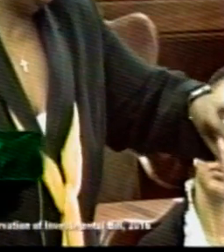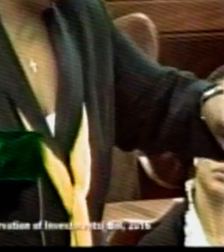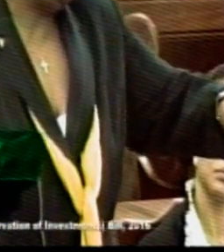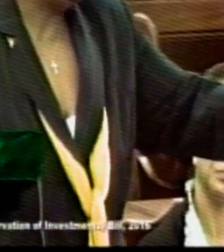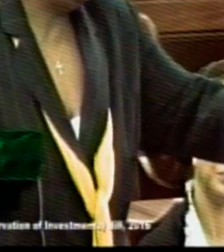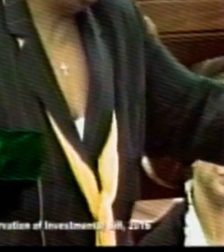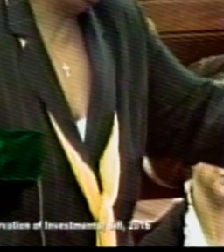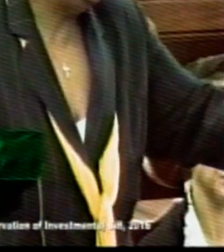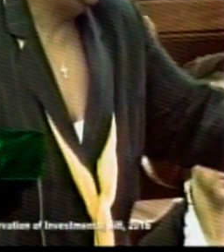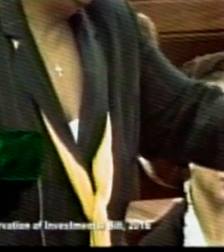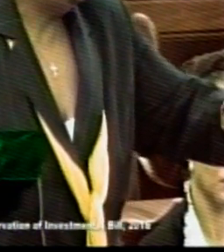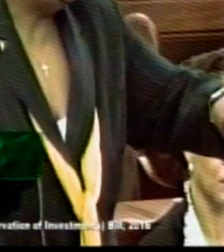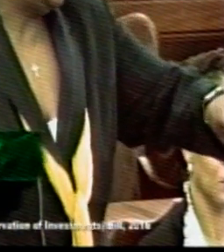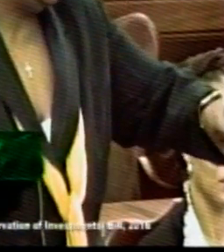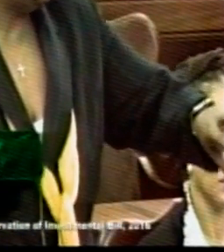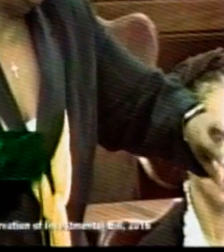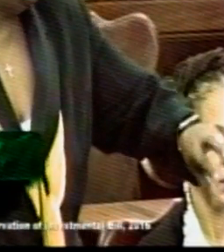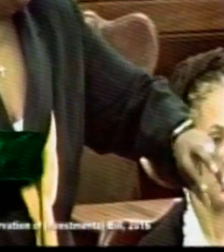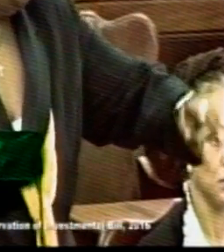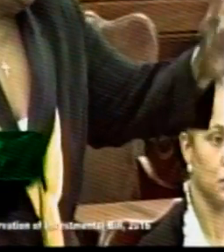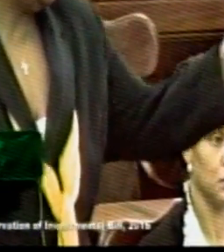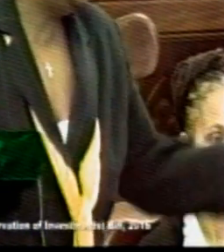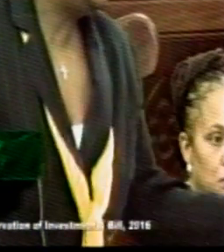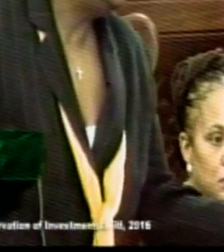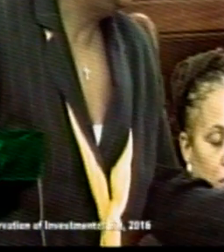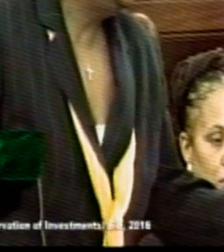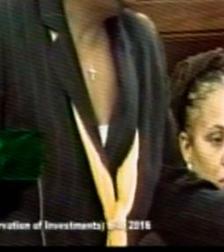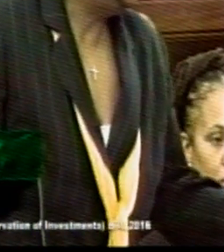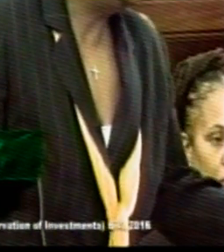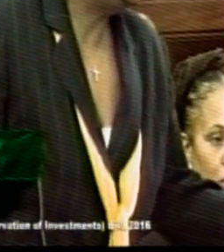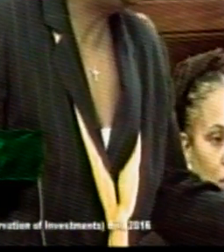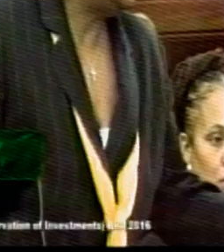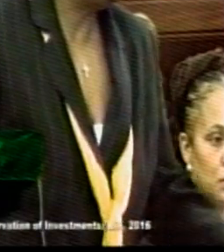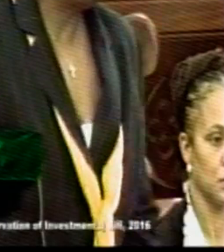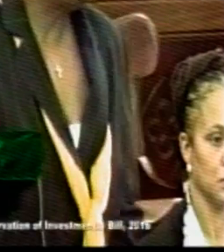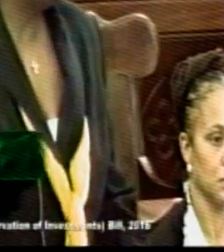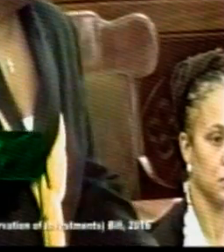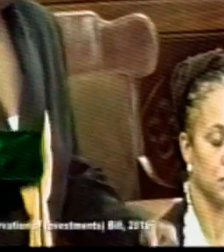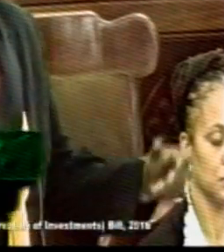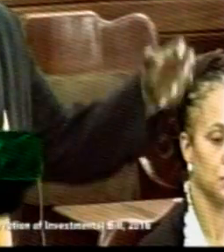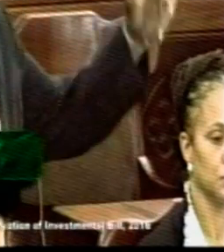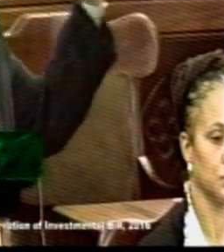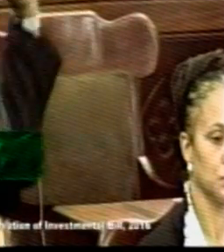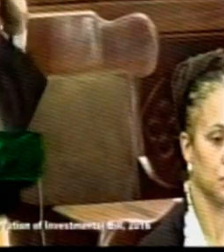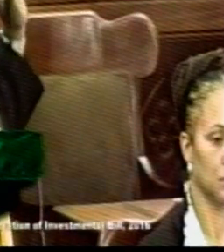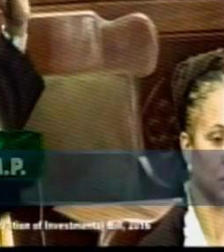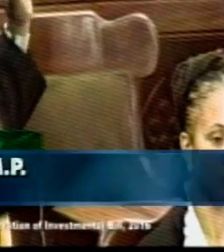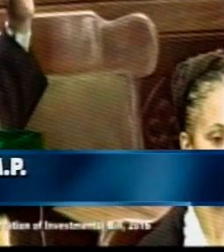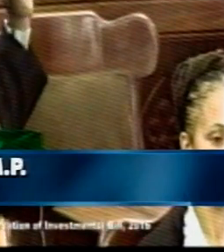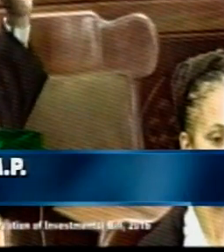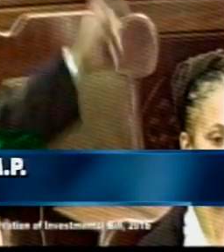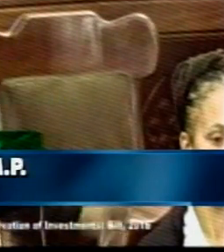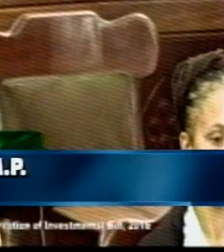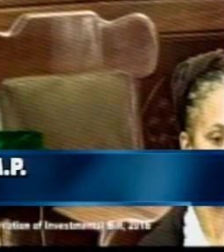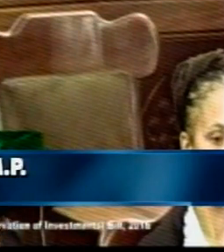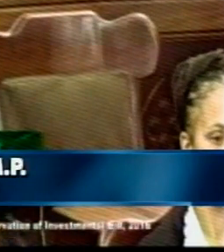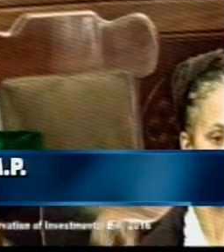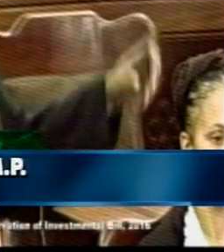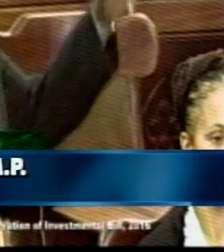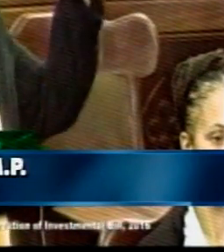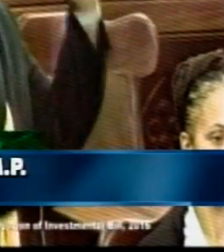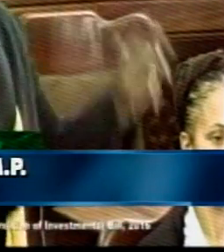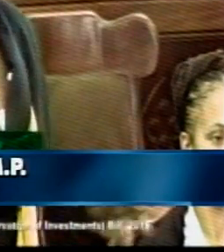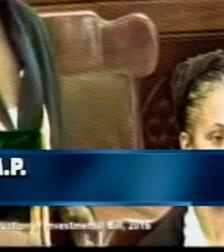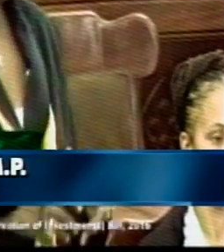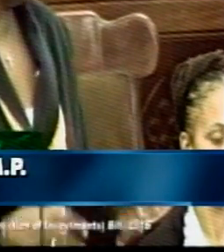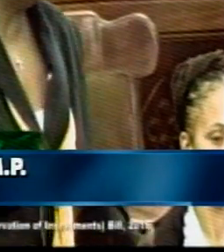less flexibility to take it on over here to assist the hospital, to assist the purchase in garbage trucks,